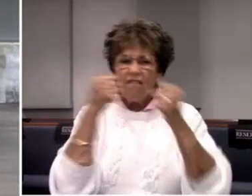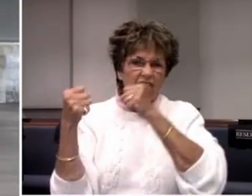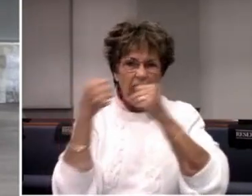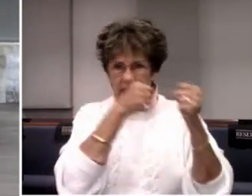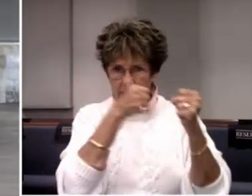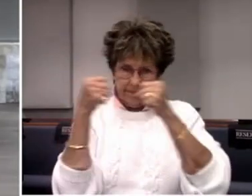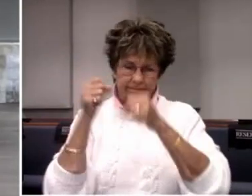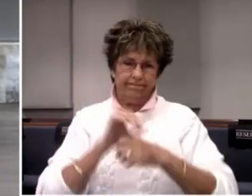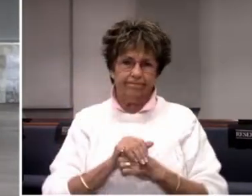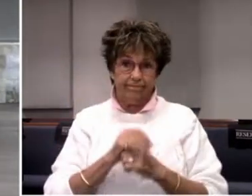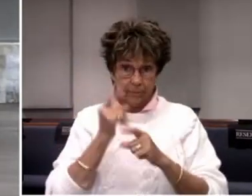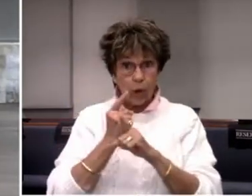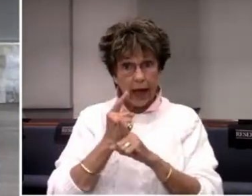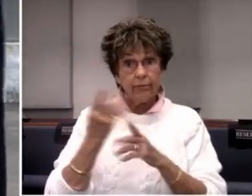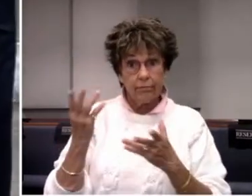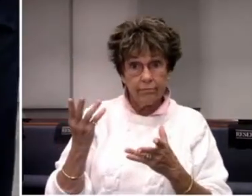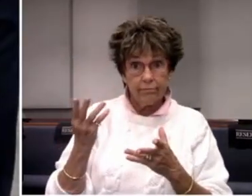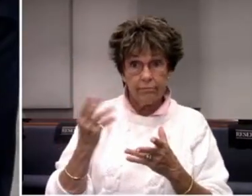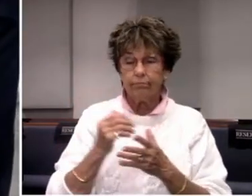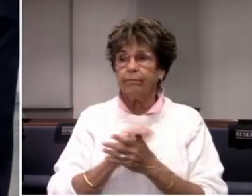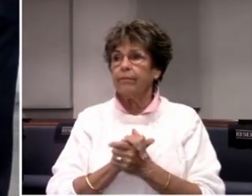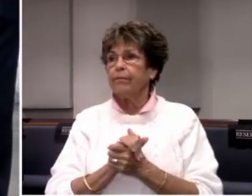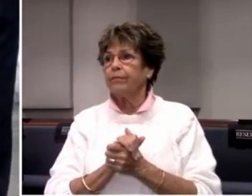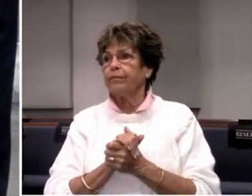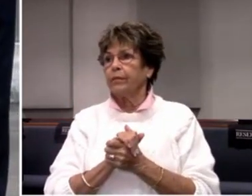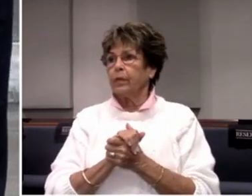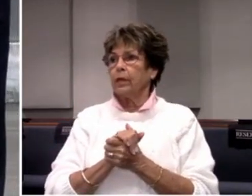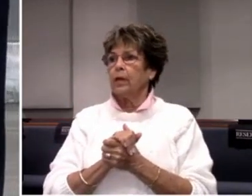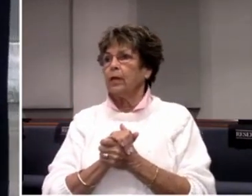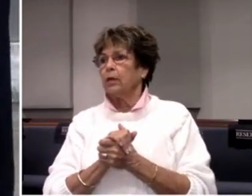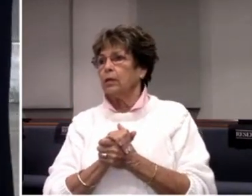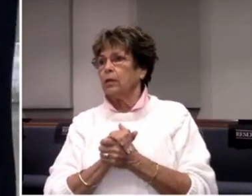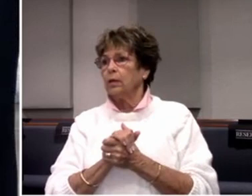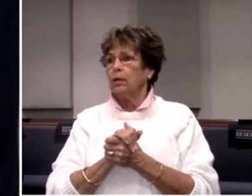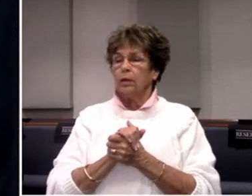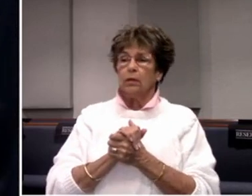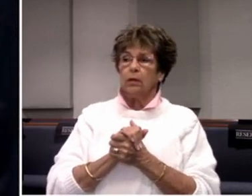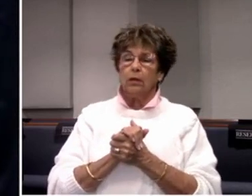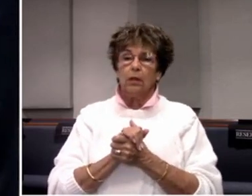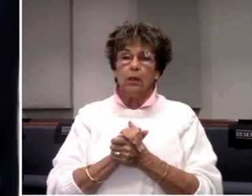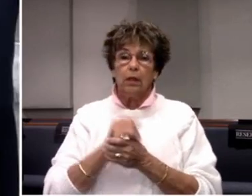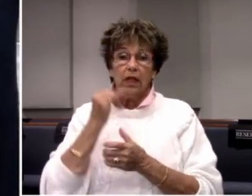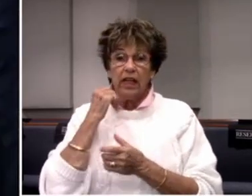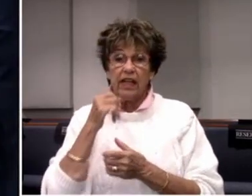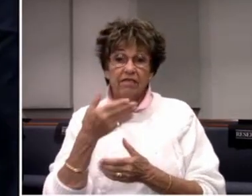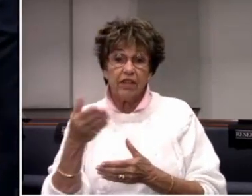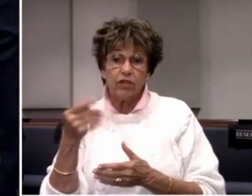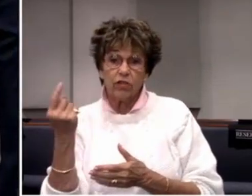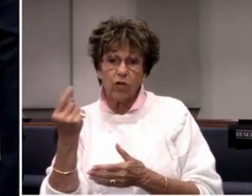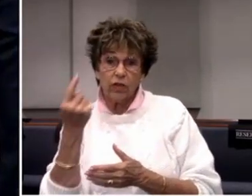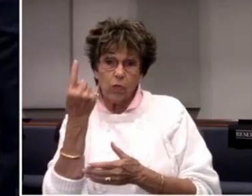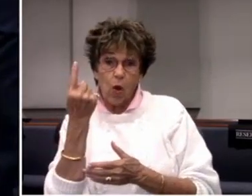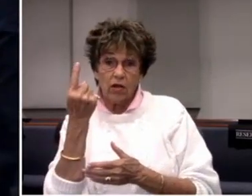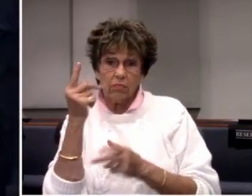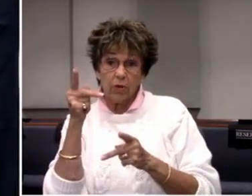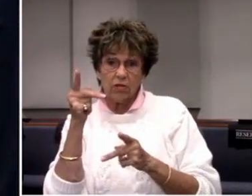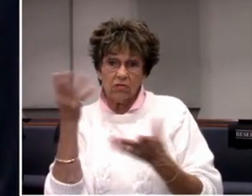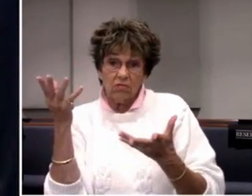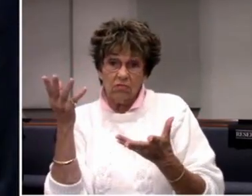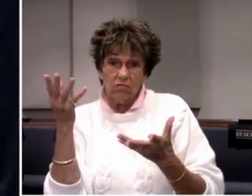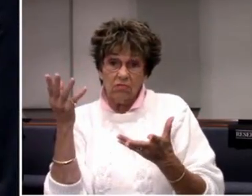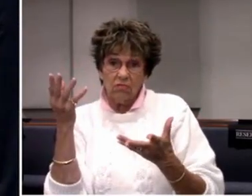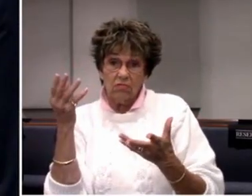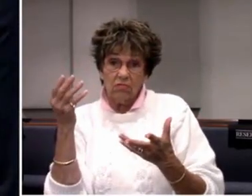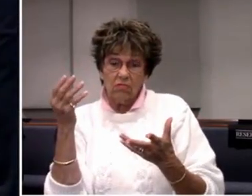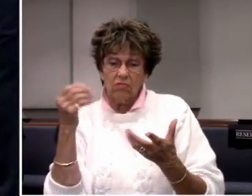when they went to this corner, there was nobody there? Fight's over. Takes two to fight.